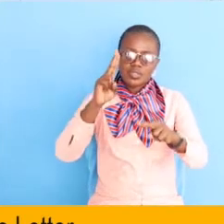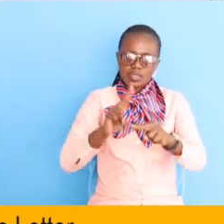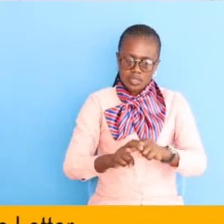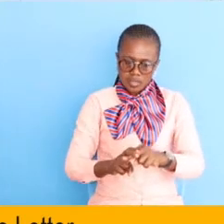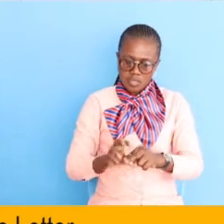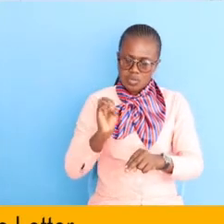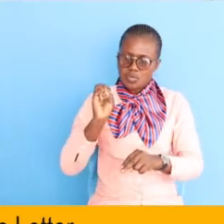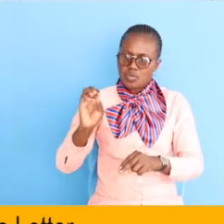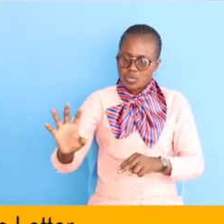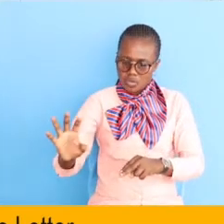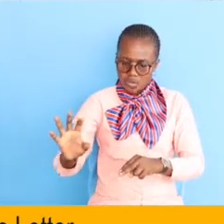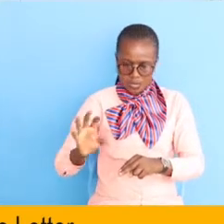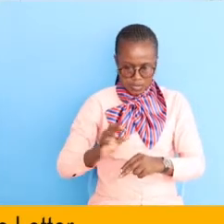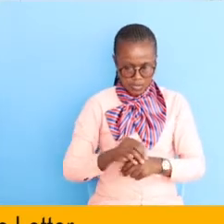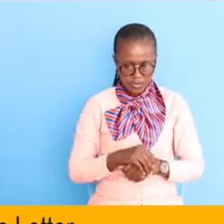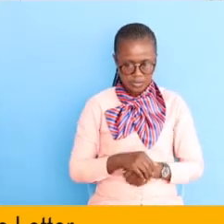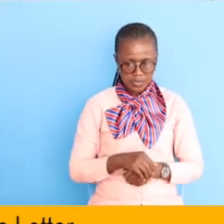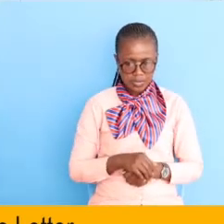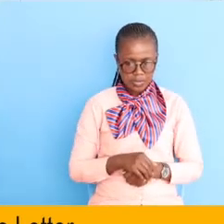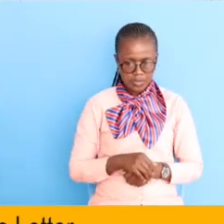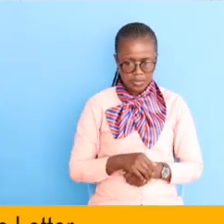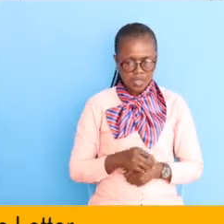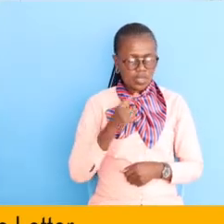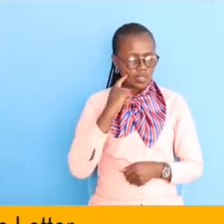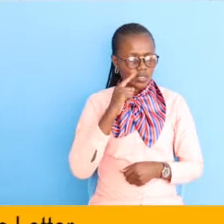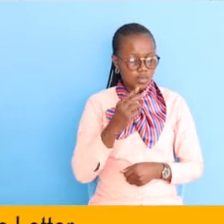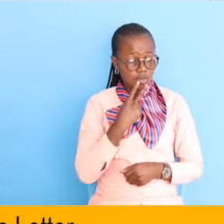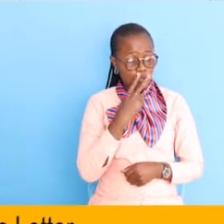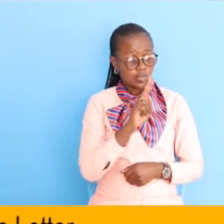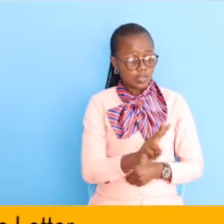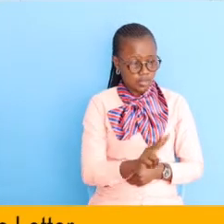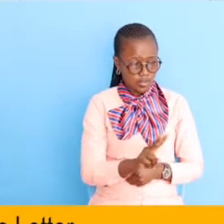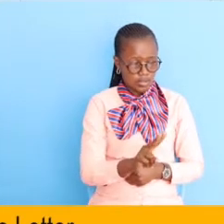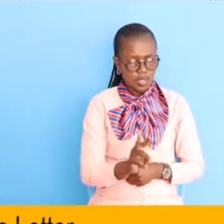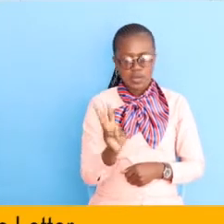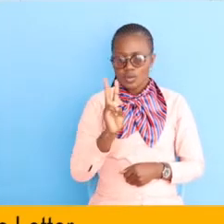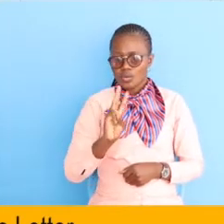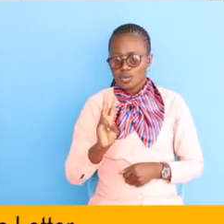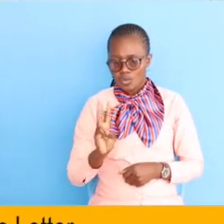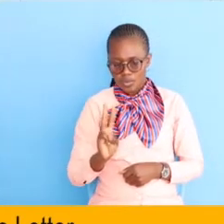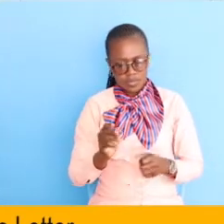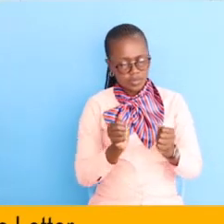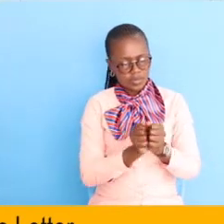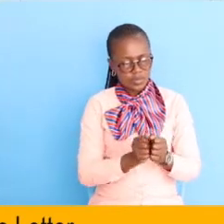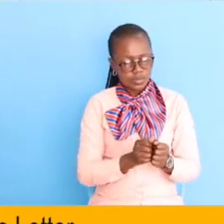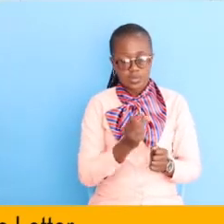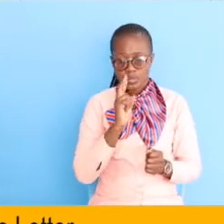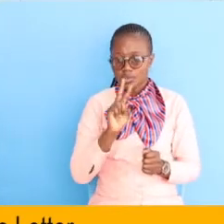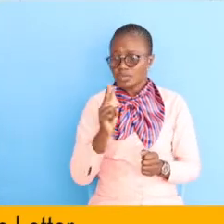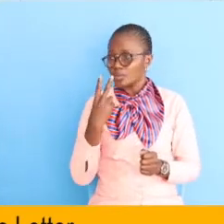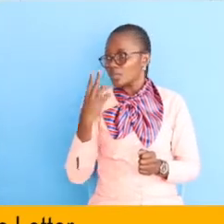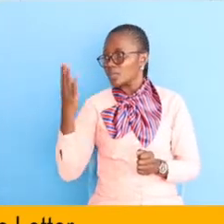placed. So I'll try to show you where exactly these elements have to be seen.